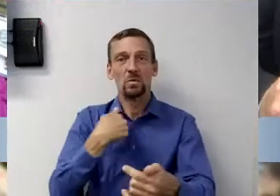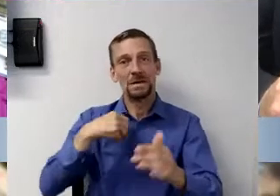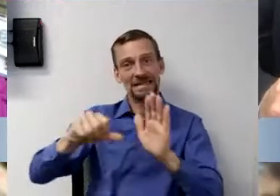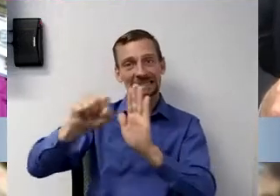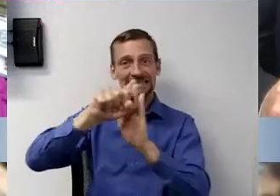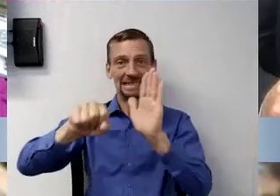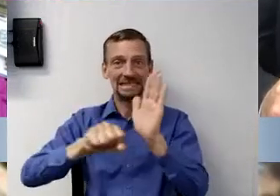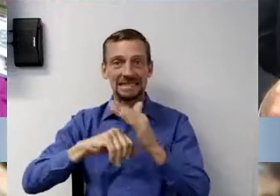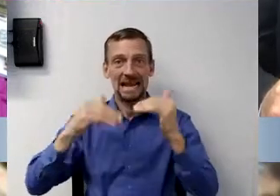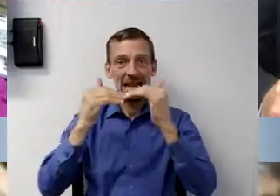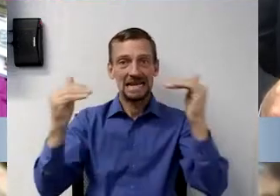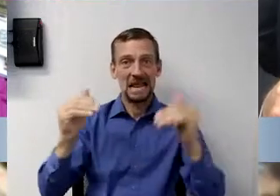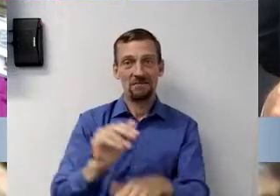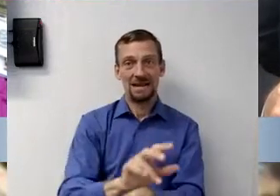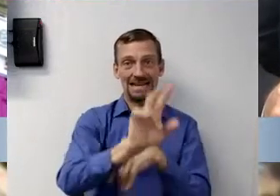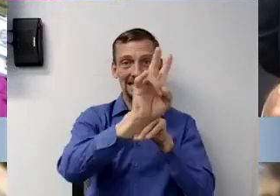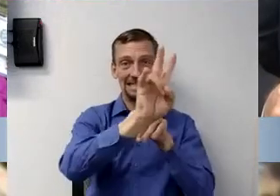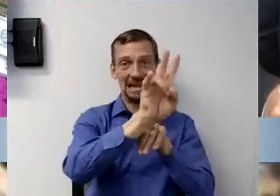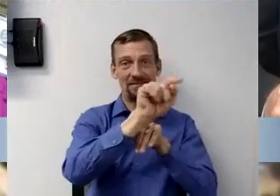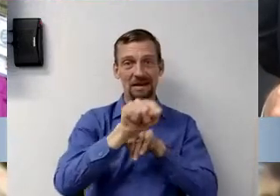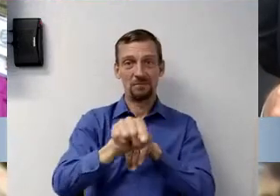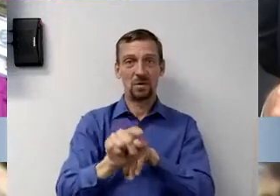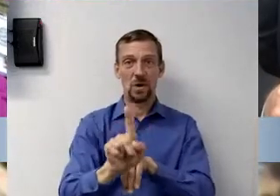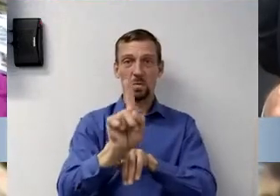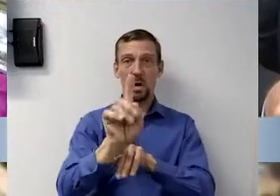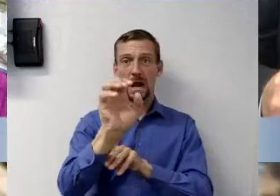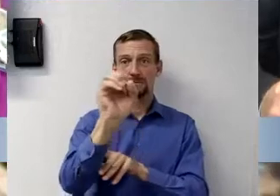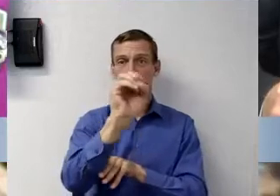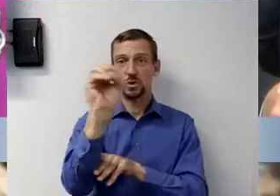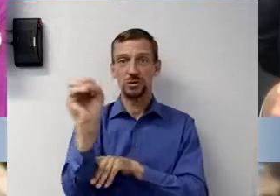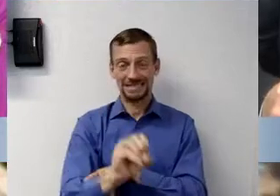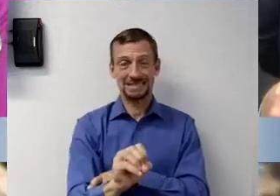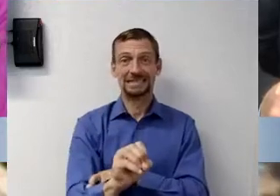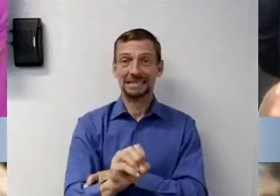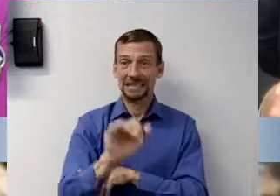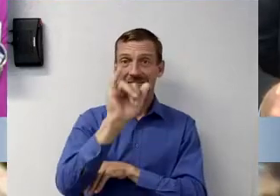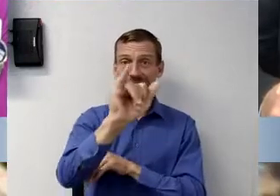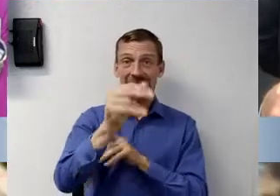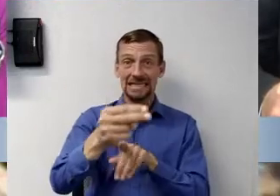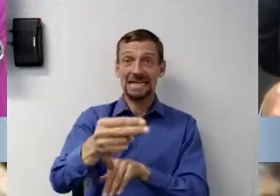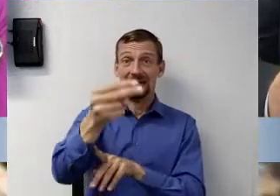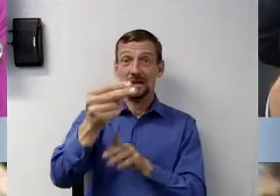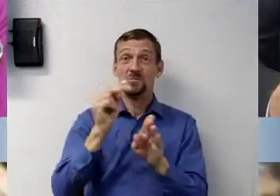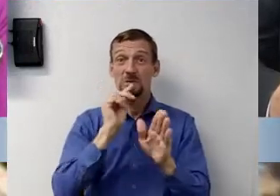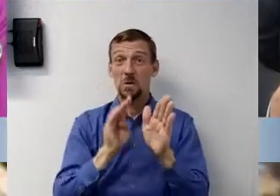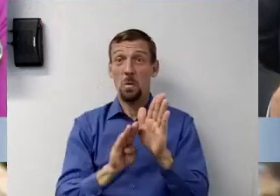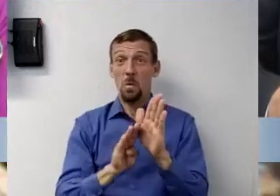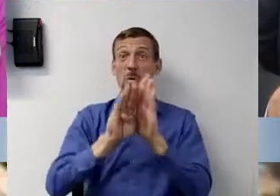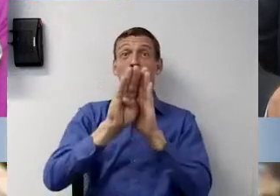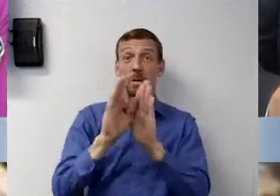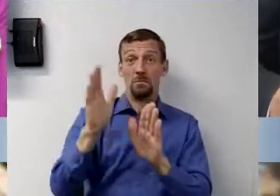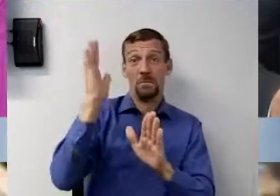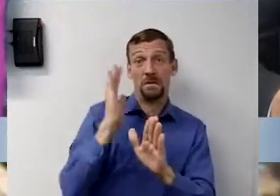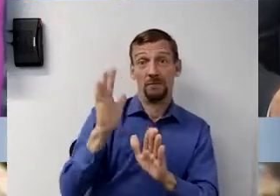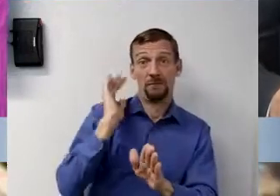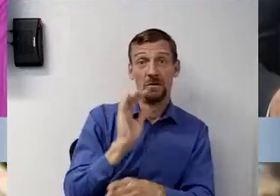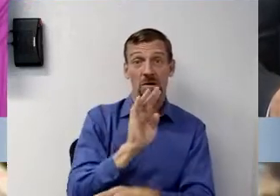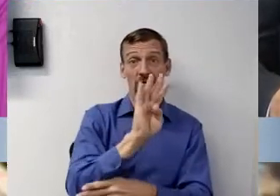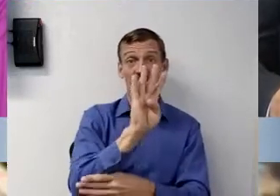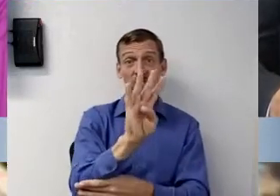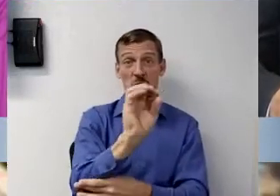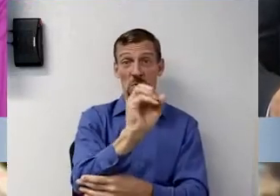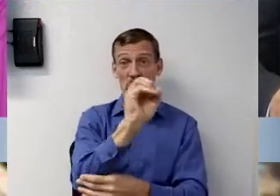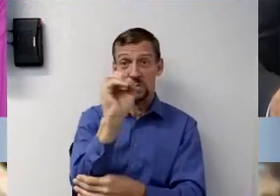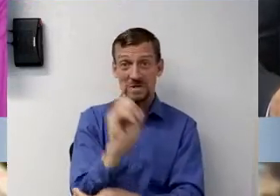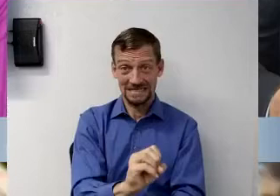at 7.1%. So that's a pretty big hike from just the low 4% that the